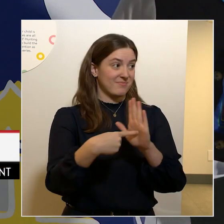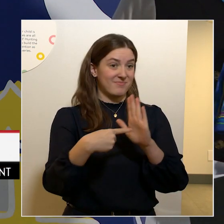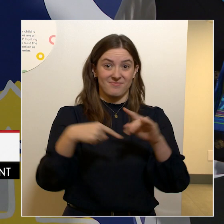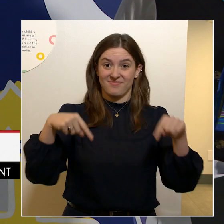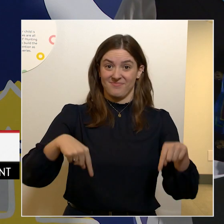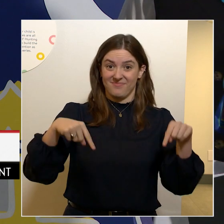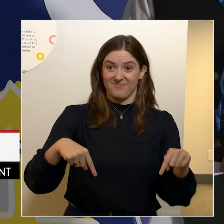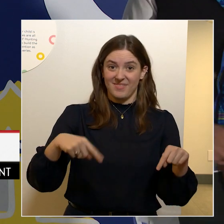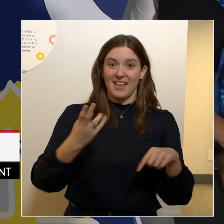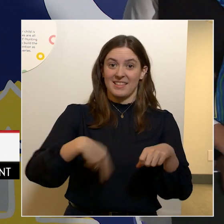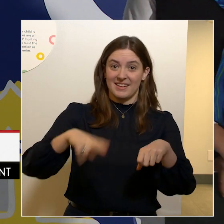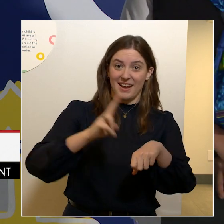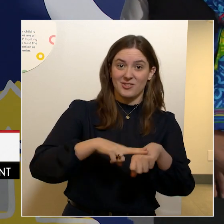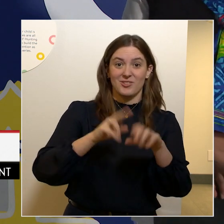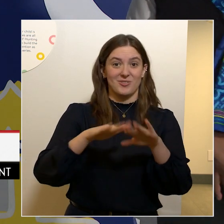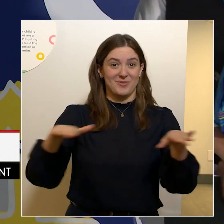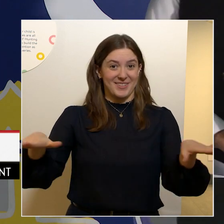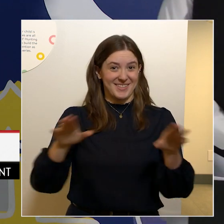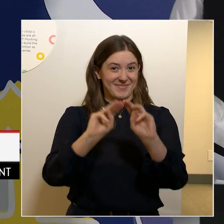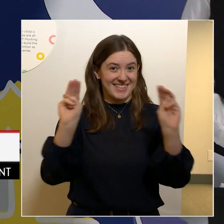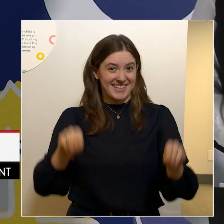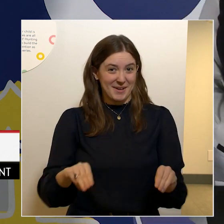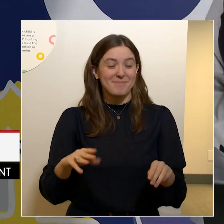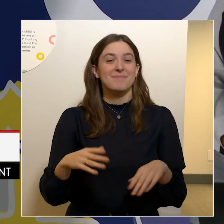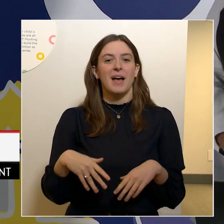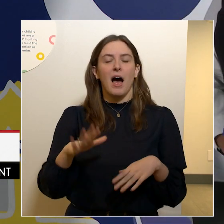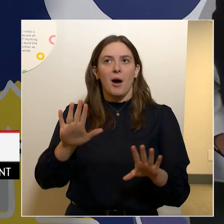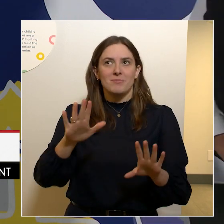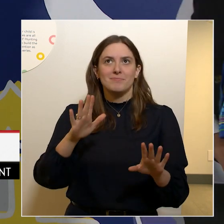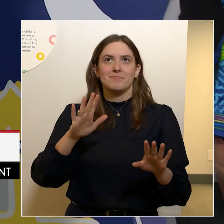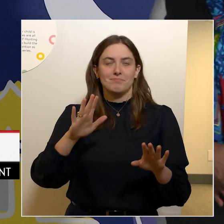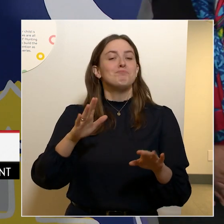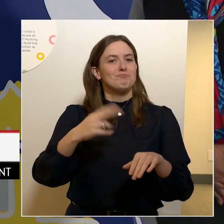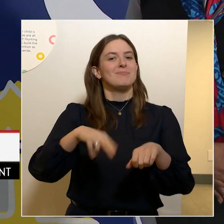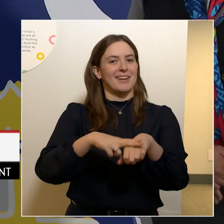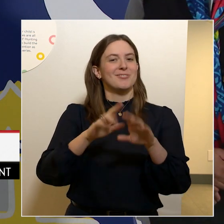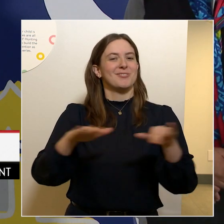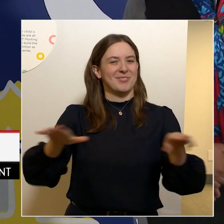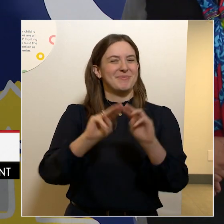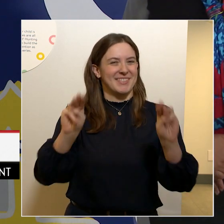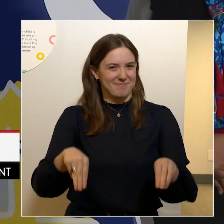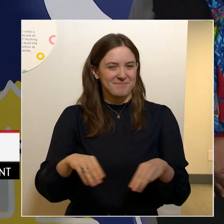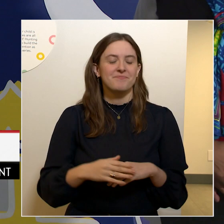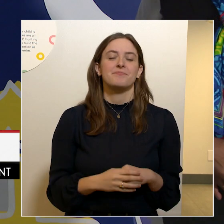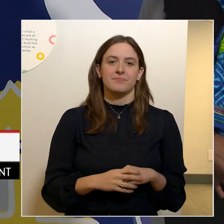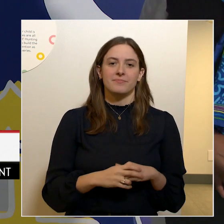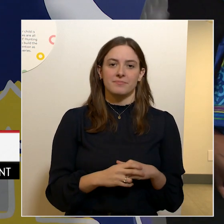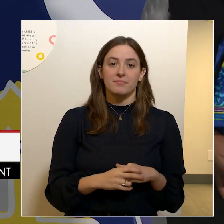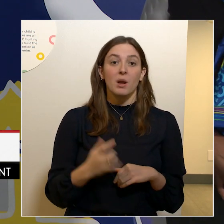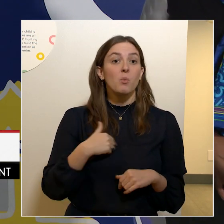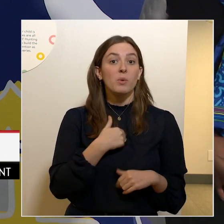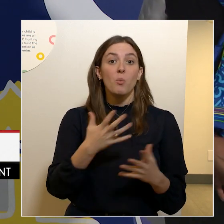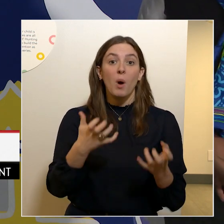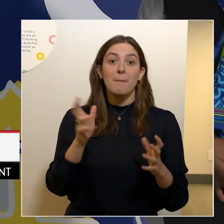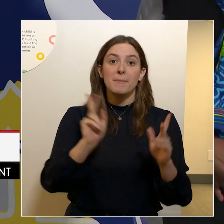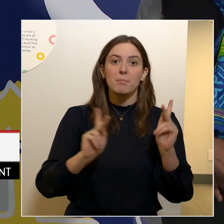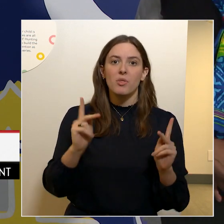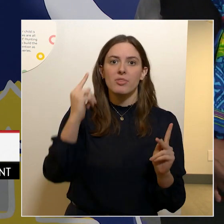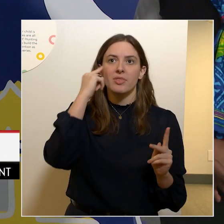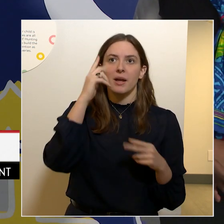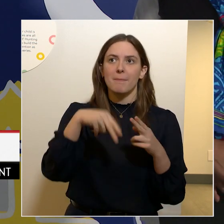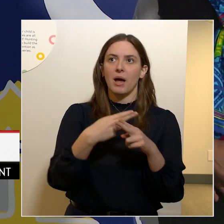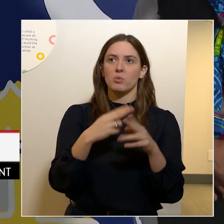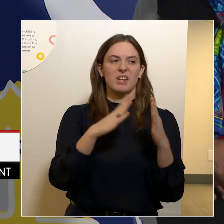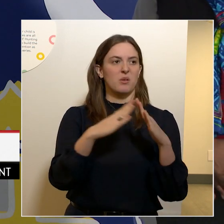at the National Children's Museum. We want people to think about downtown a little bit differently, as the